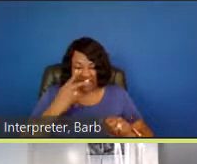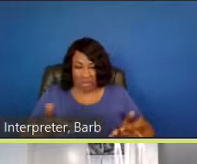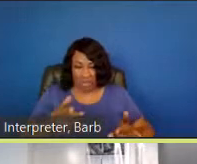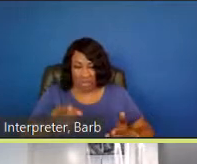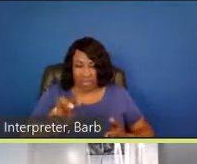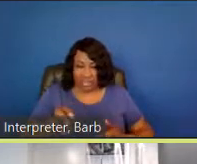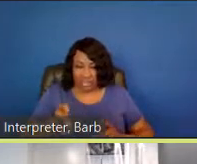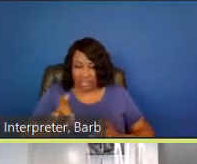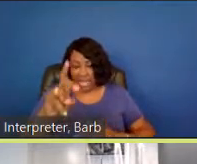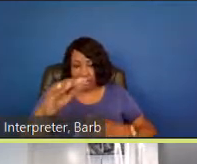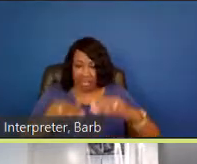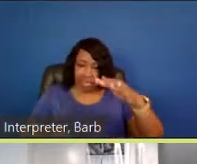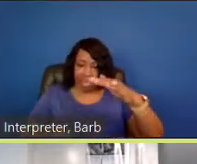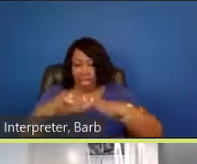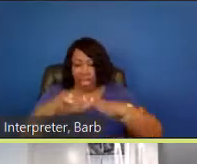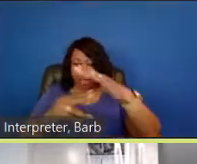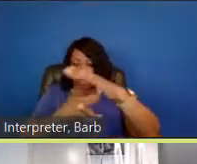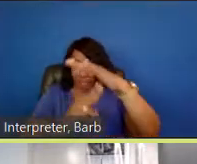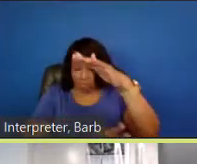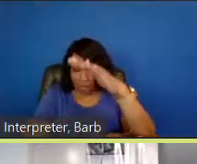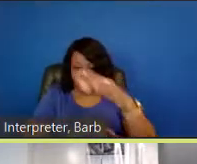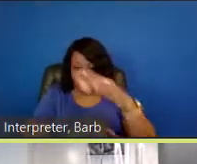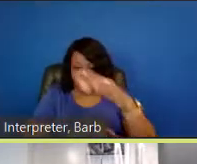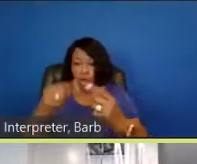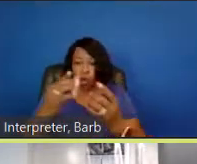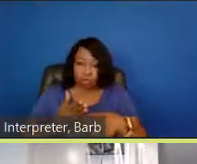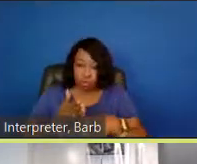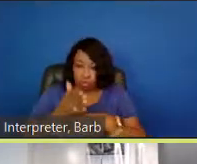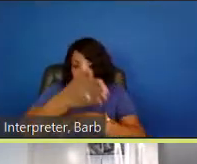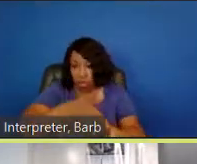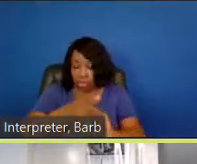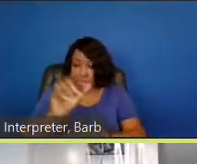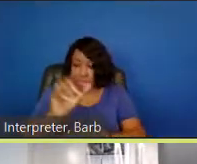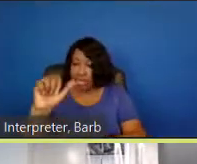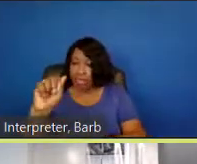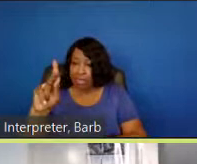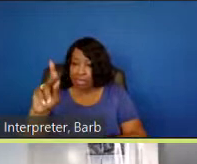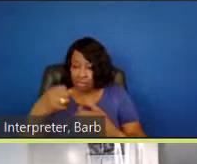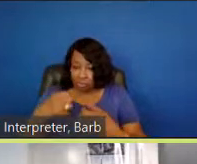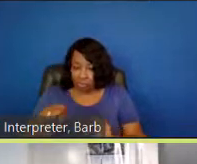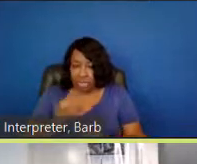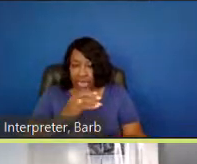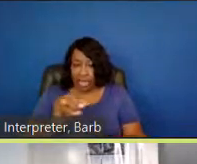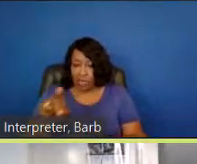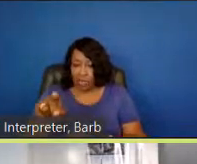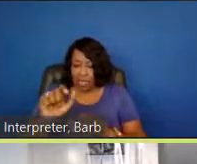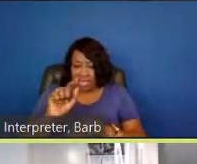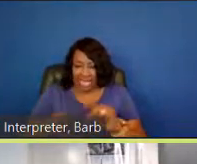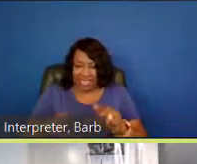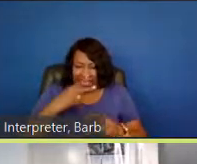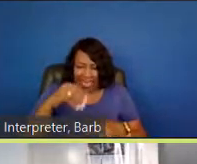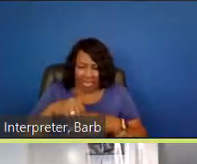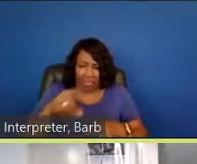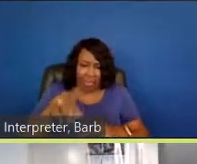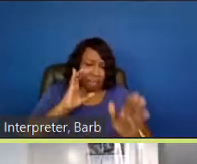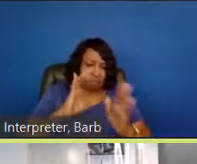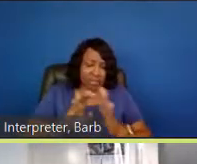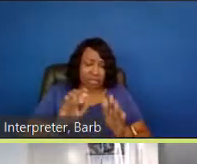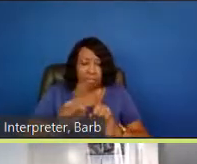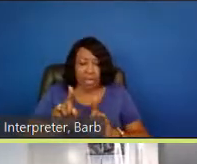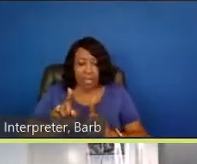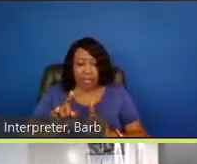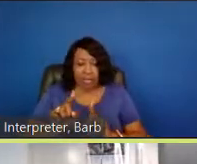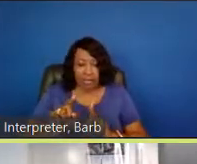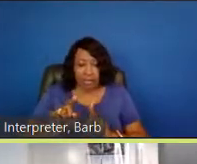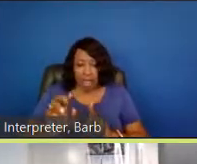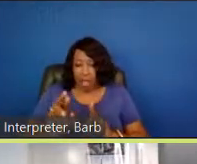up to that bridge that goes across Lake Street, and you can't see them in this image, but immediately to